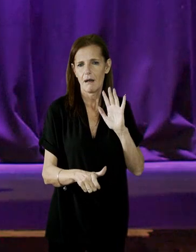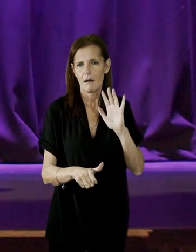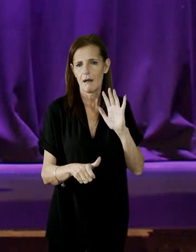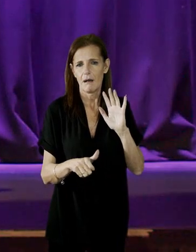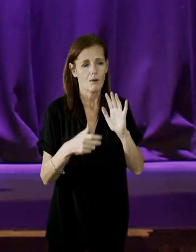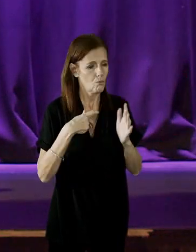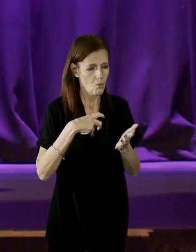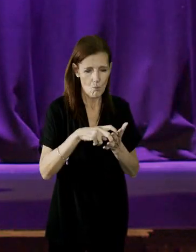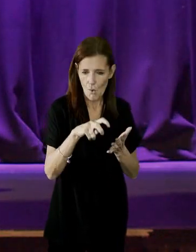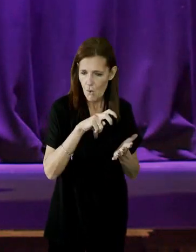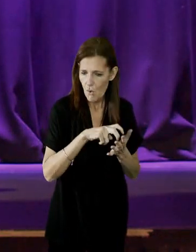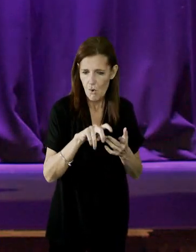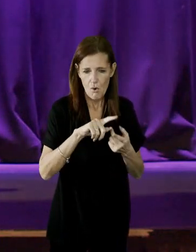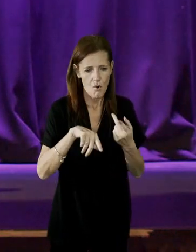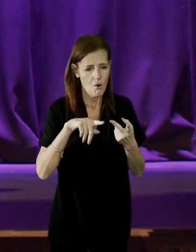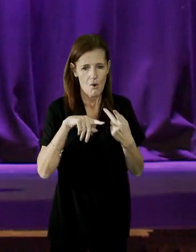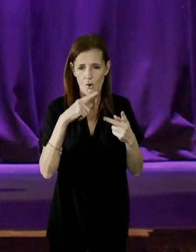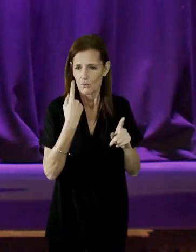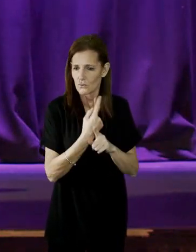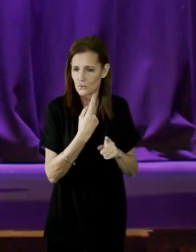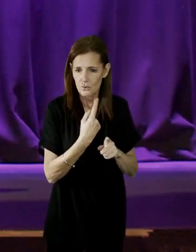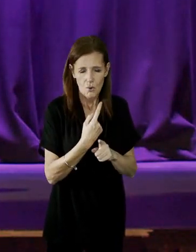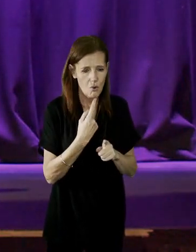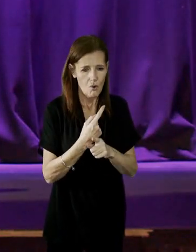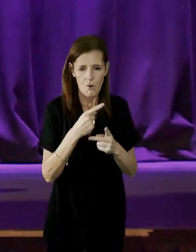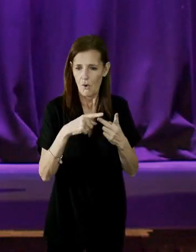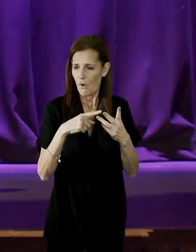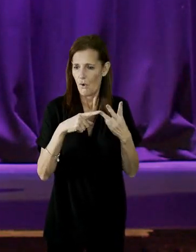by this point, and so